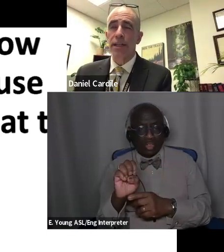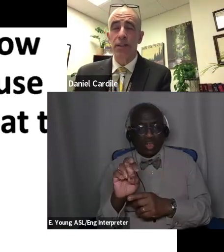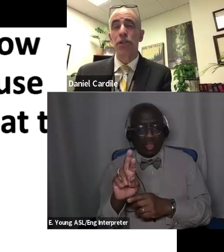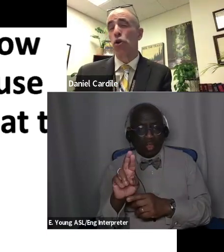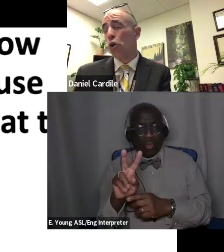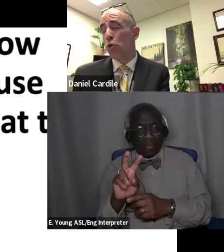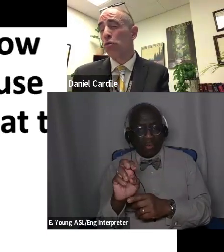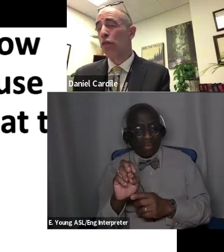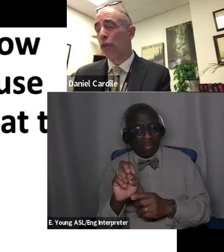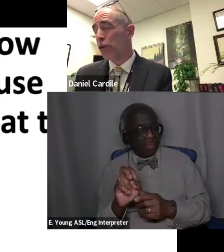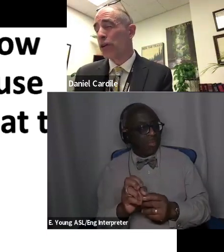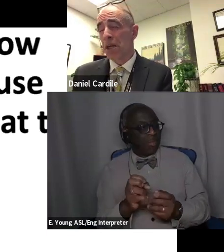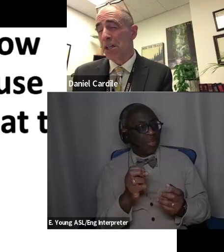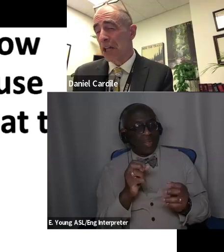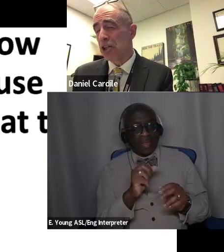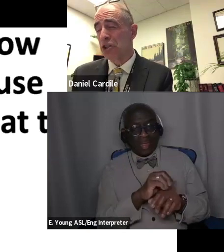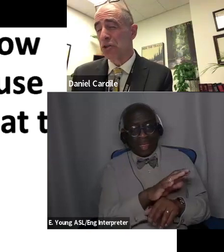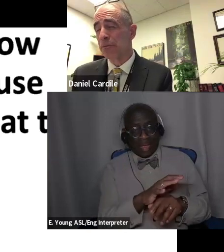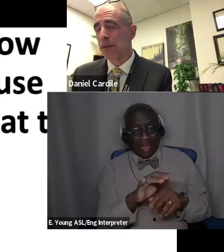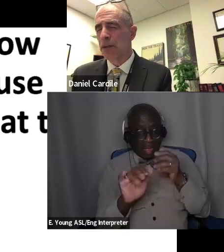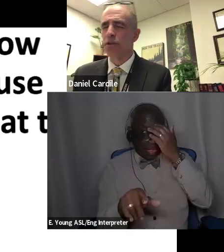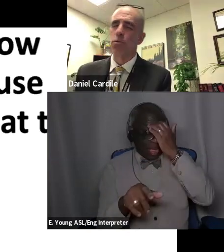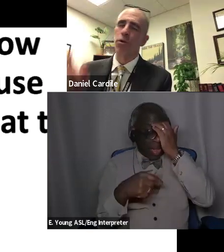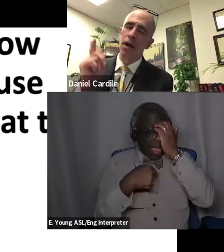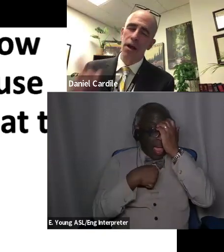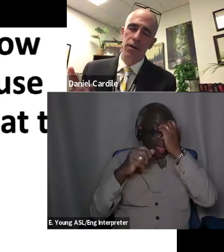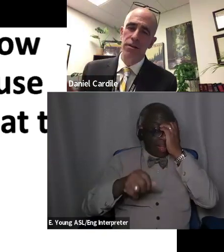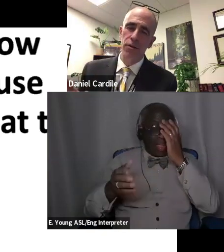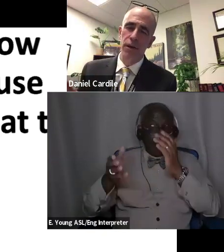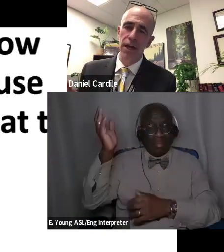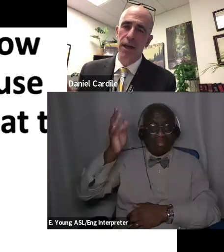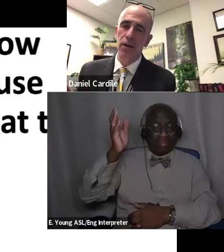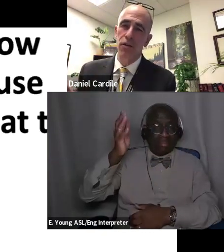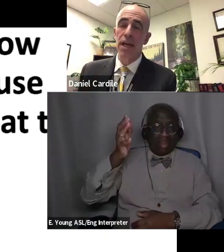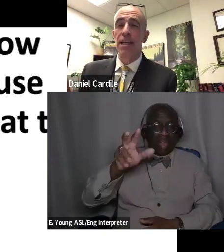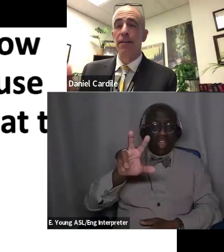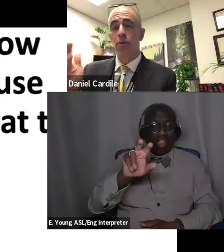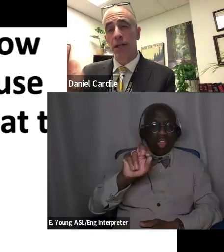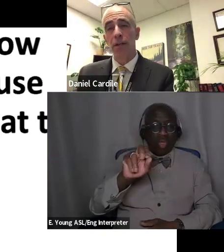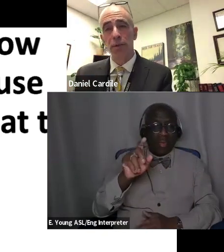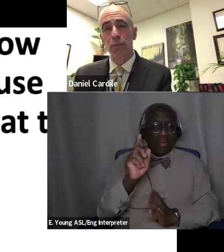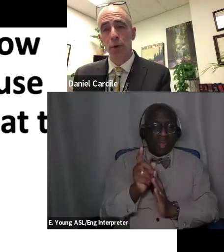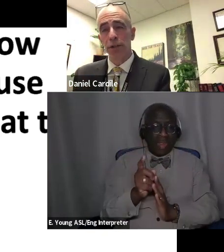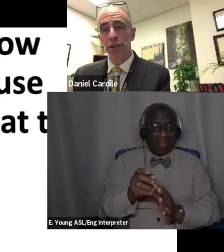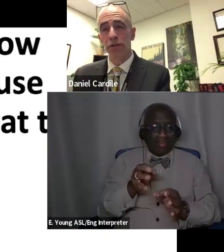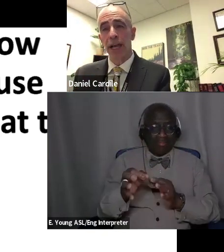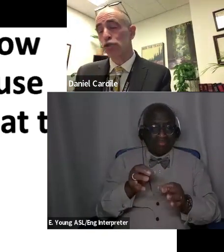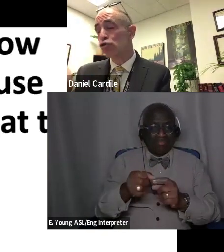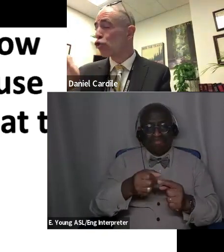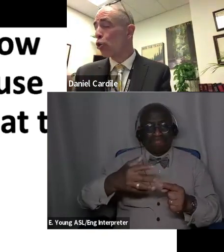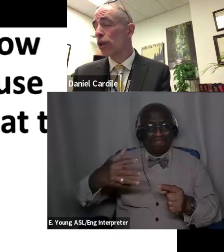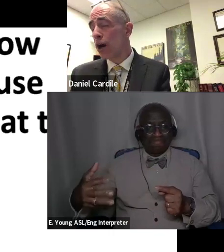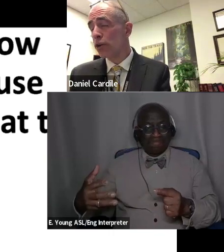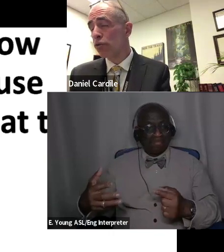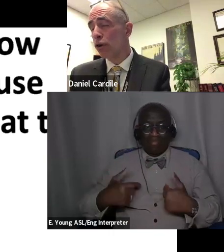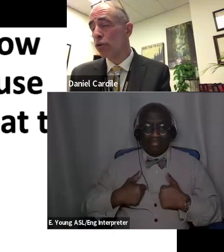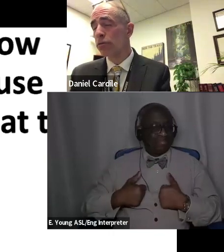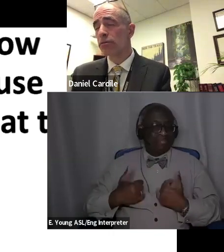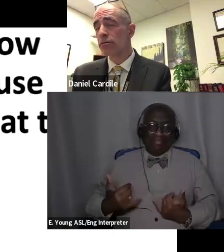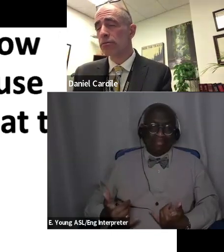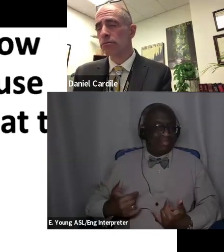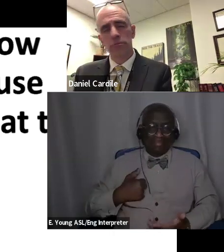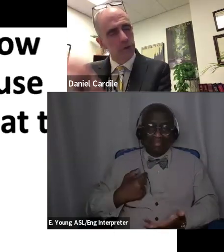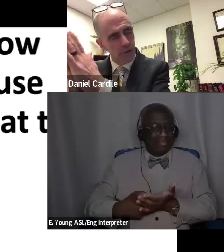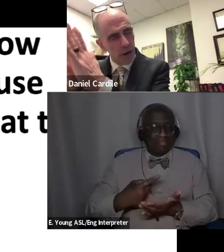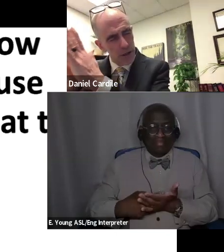parties is its own 30-minute lecture. So we're not going to do that now. If you get to this point in your case totally on your